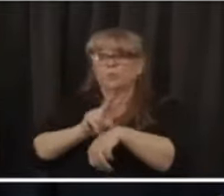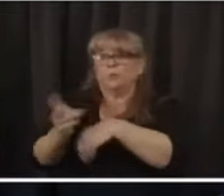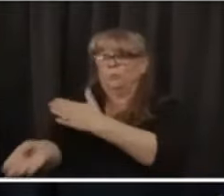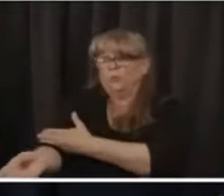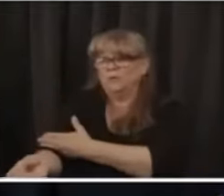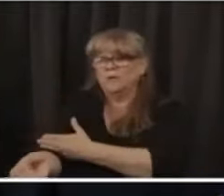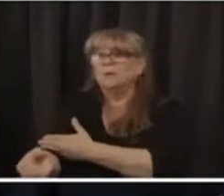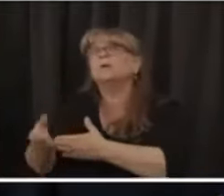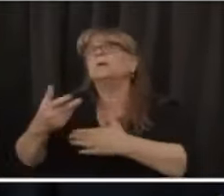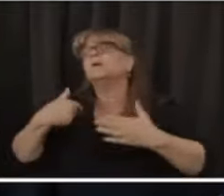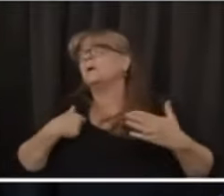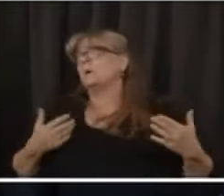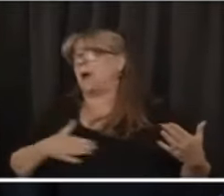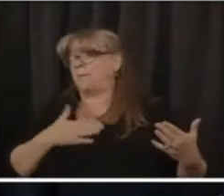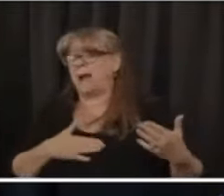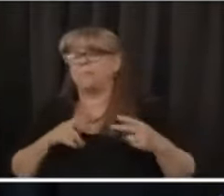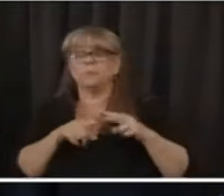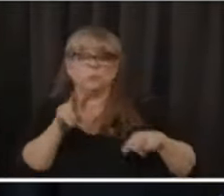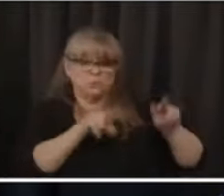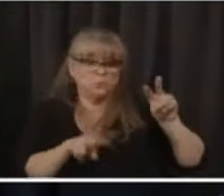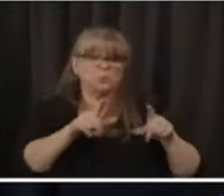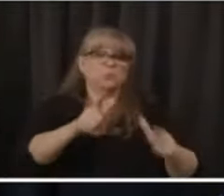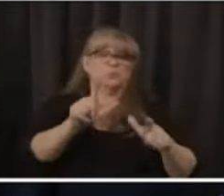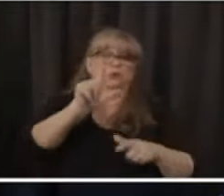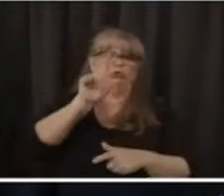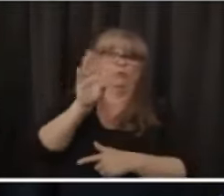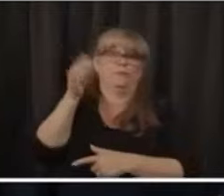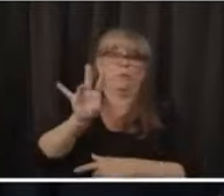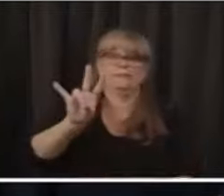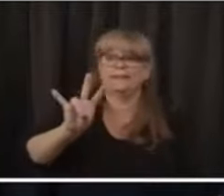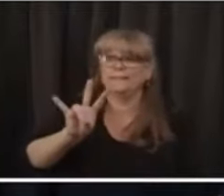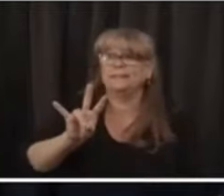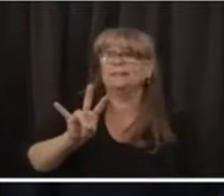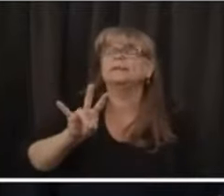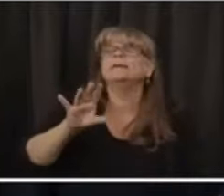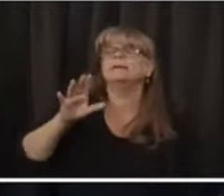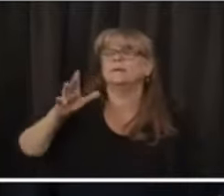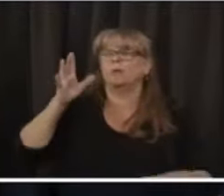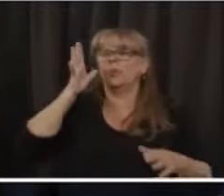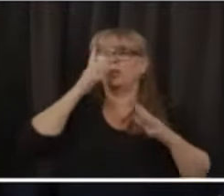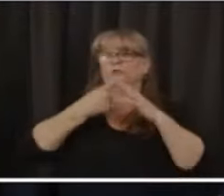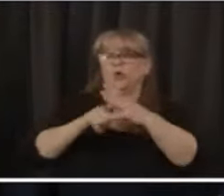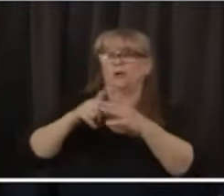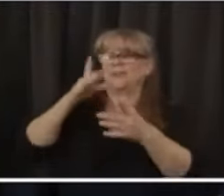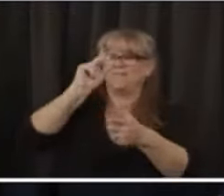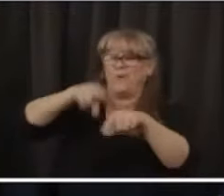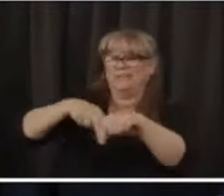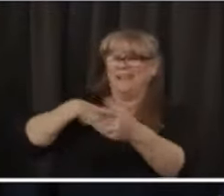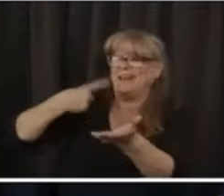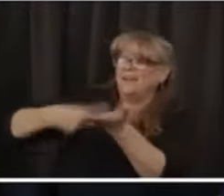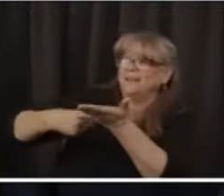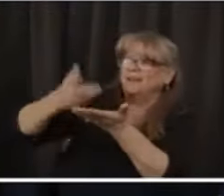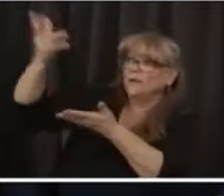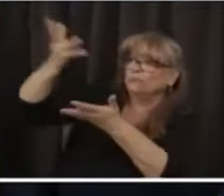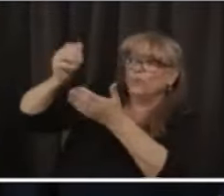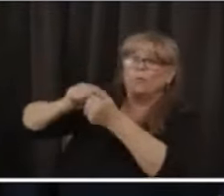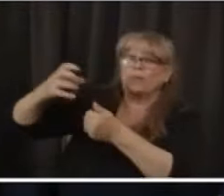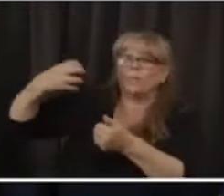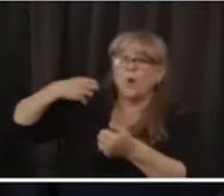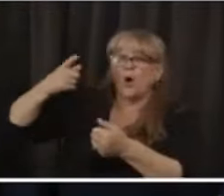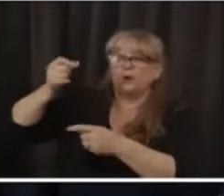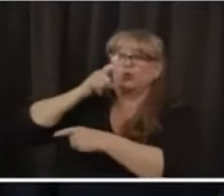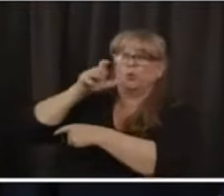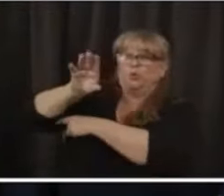do that. I would expect that's more likely to start with working with employers that have graveyard shifts and making it available at